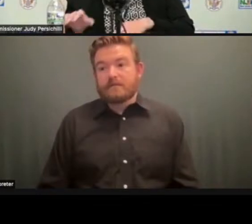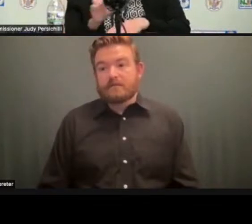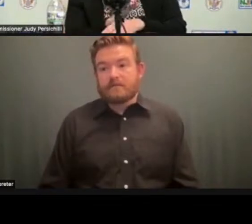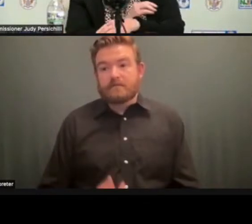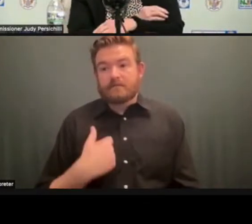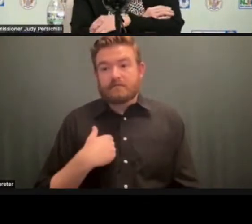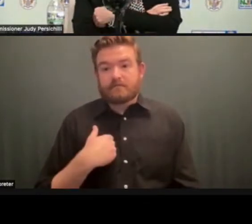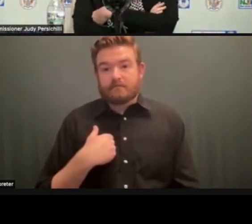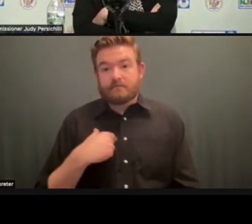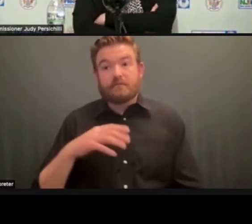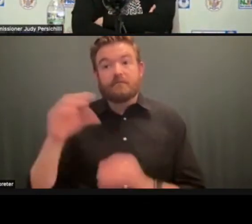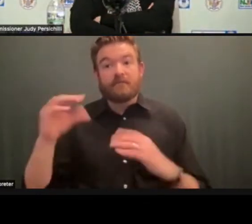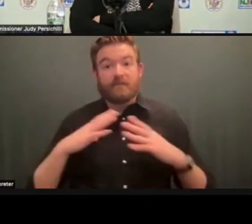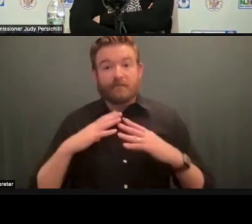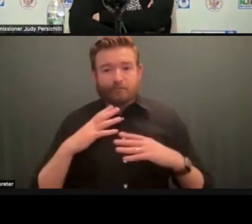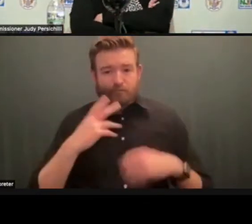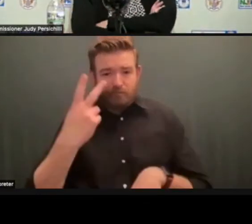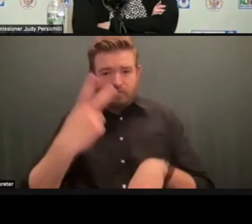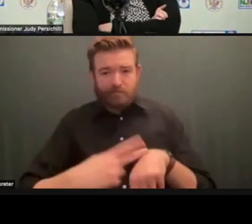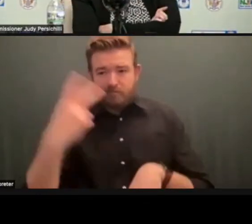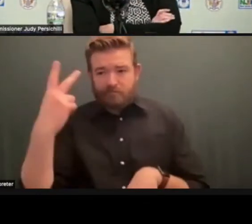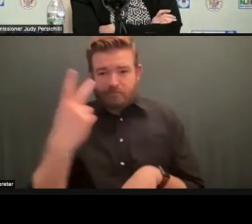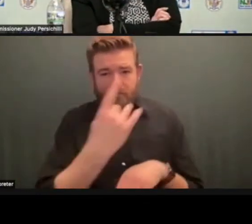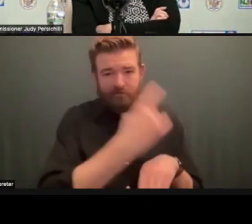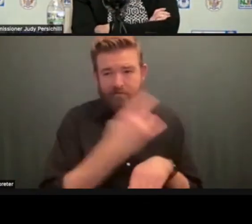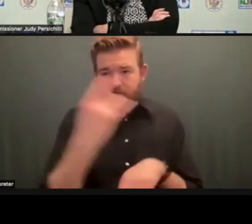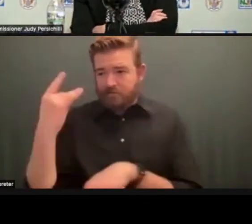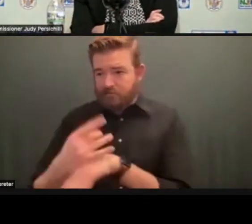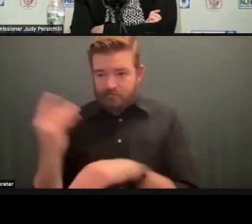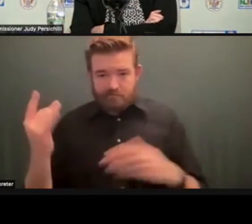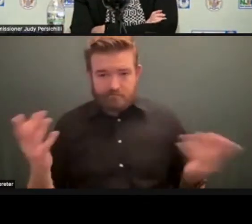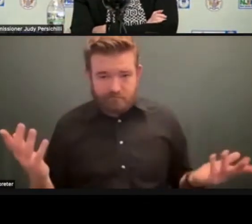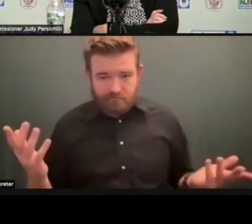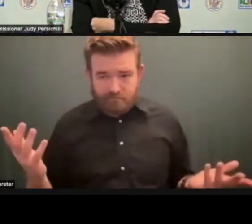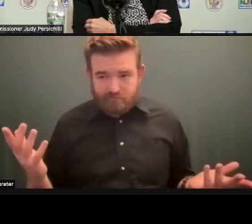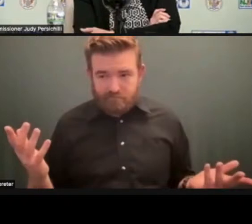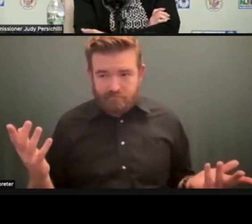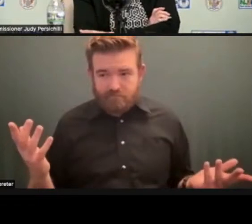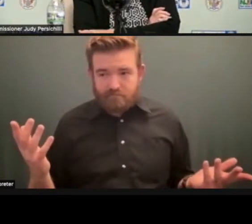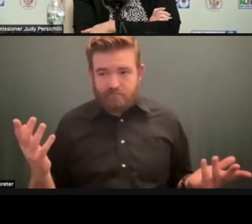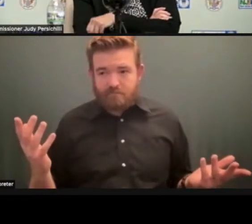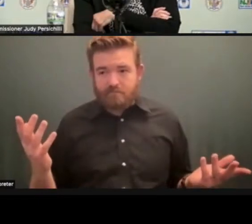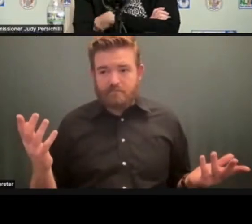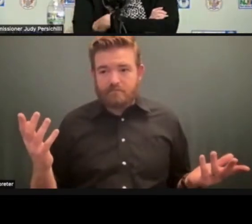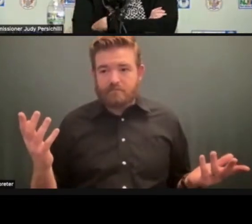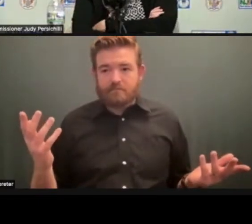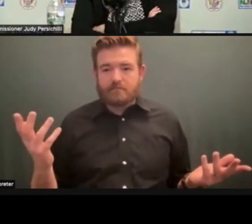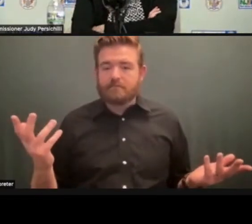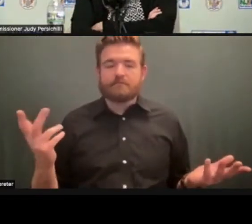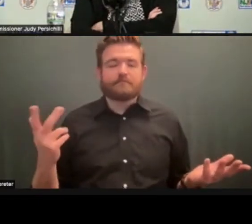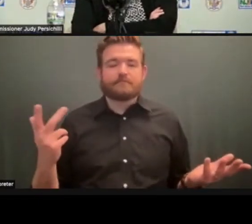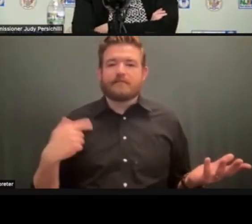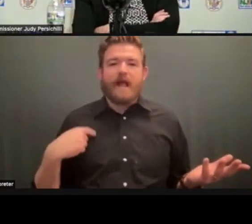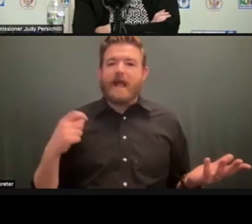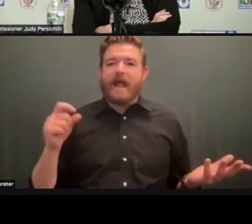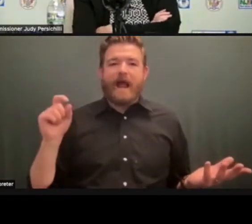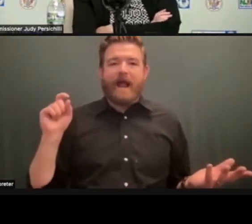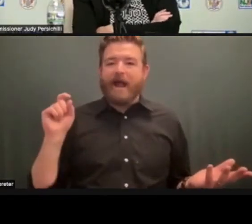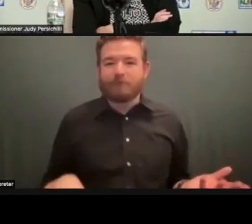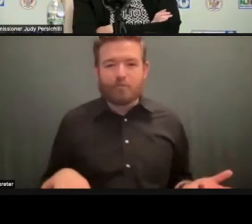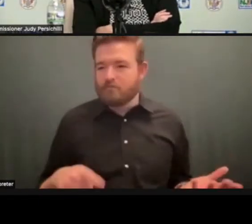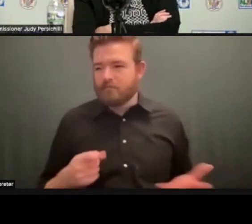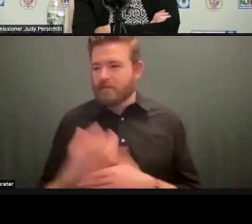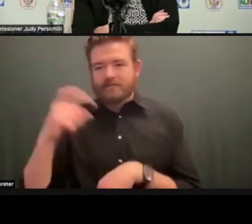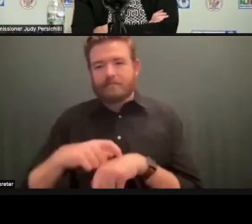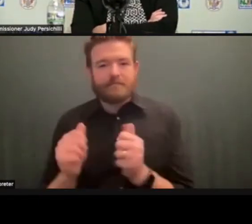Why? You gotta at some point spend time with your family and reboot. Secondly, I've got the best lieutenant